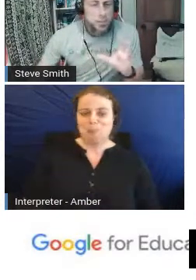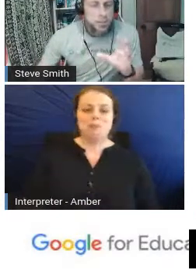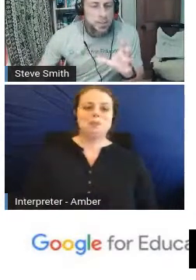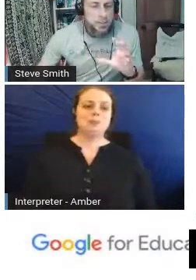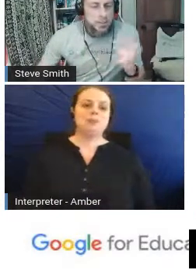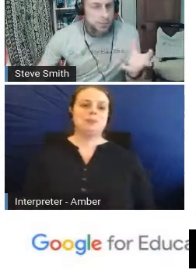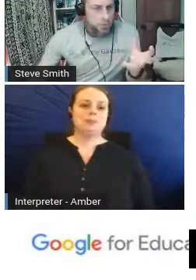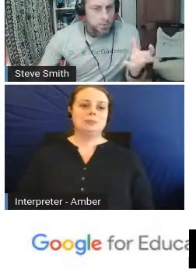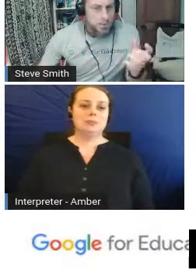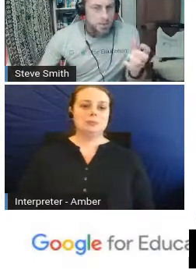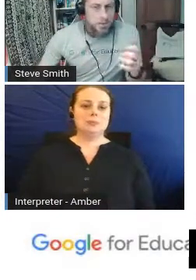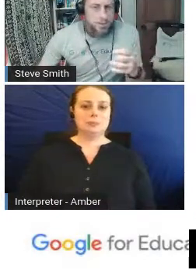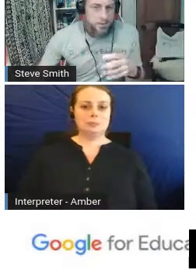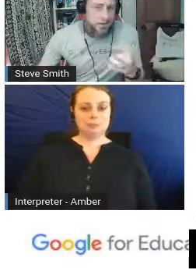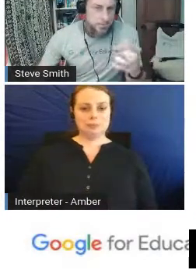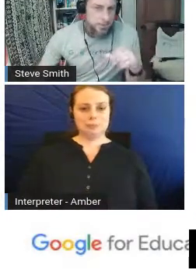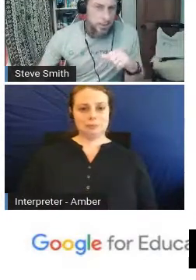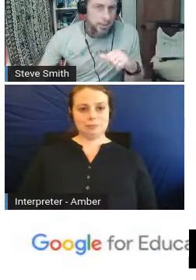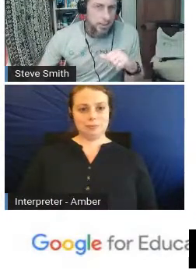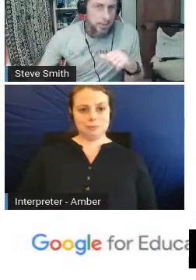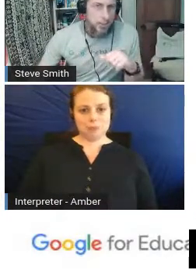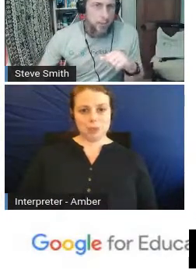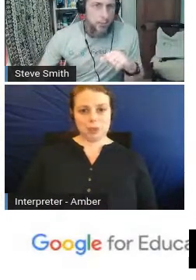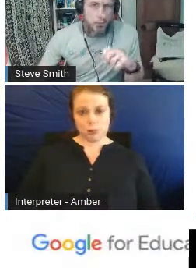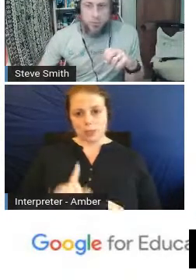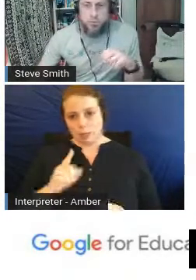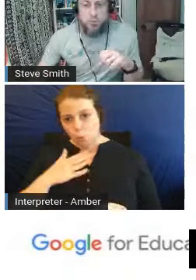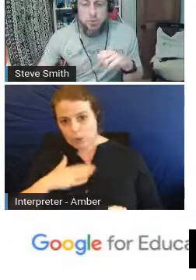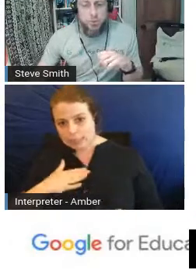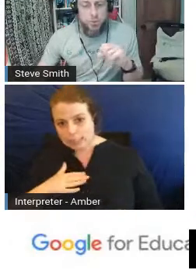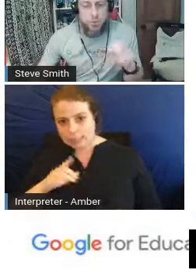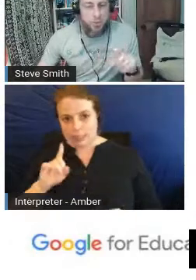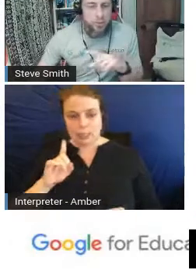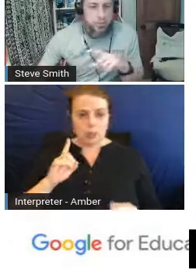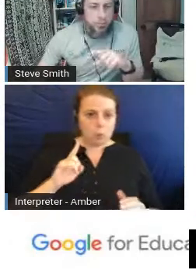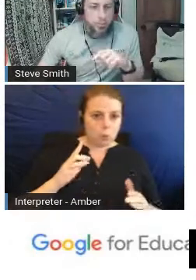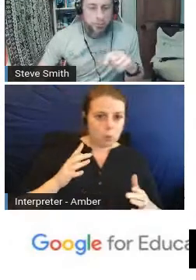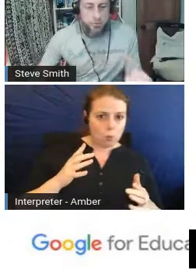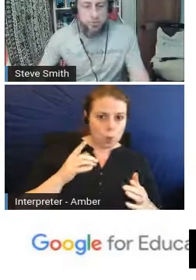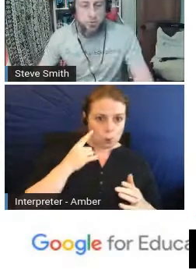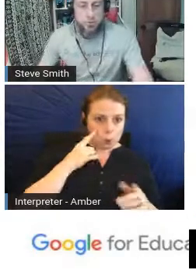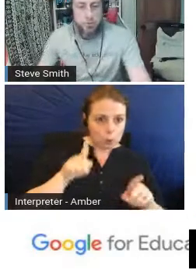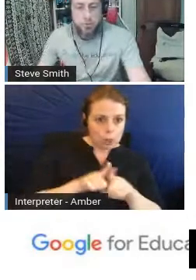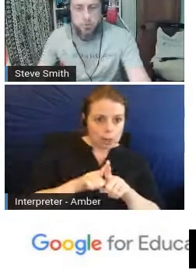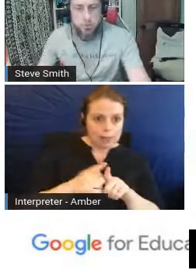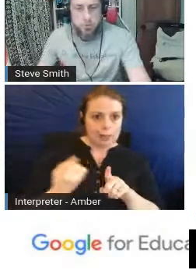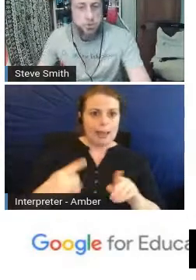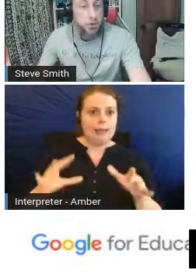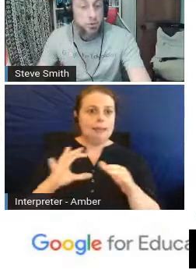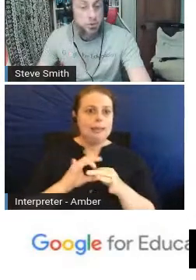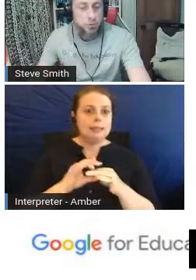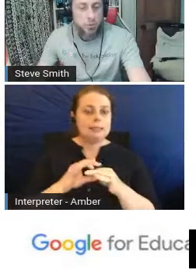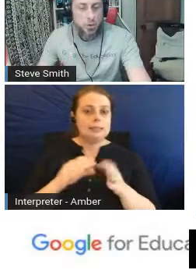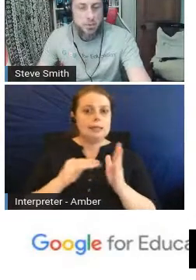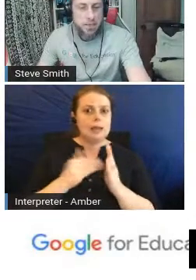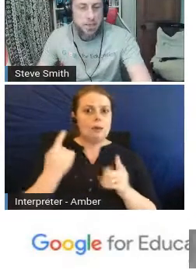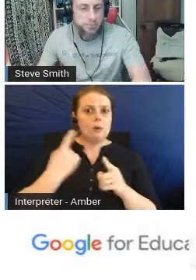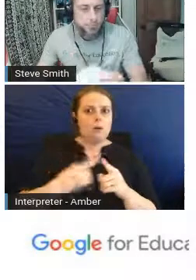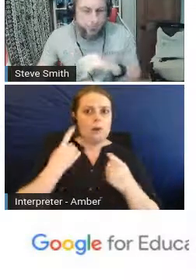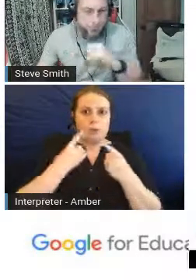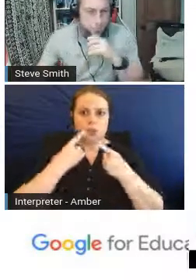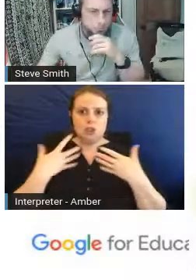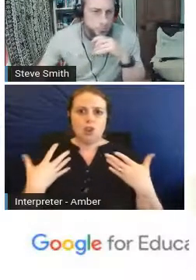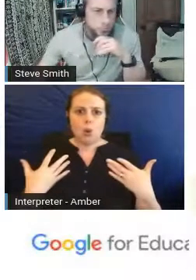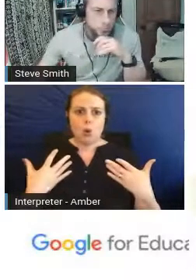So that's what we need. That's what it looks like. And there are some links on here. What I'll do is I'll quickly jump over to show you what